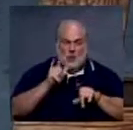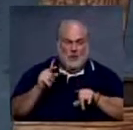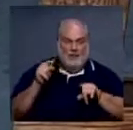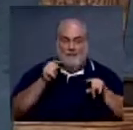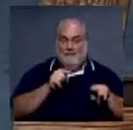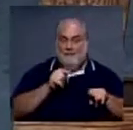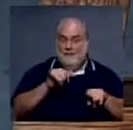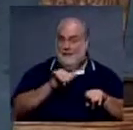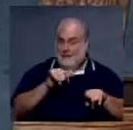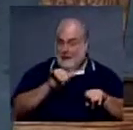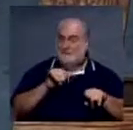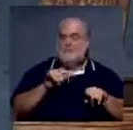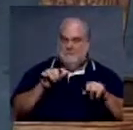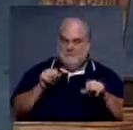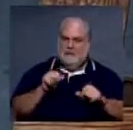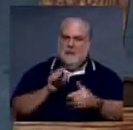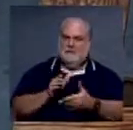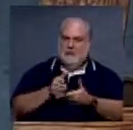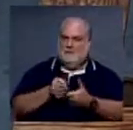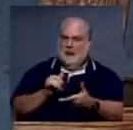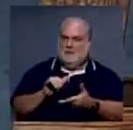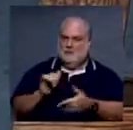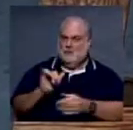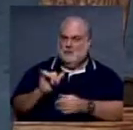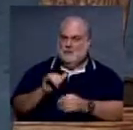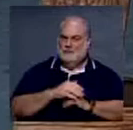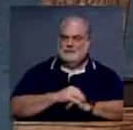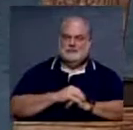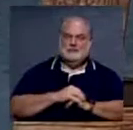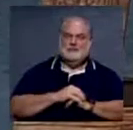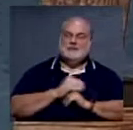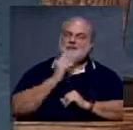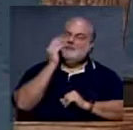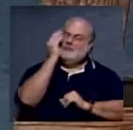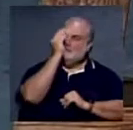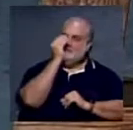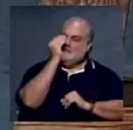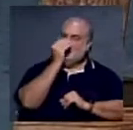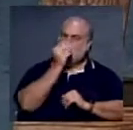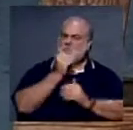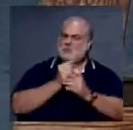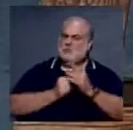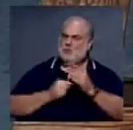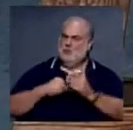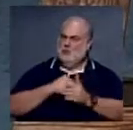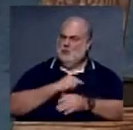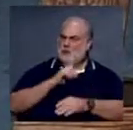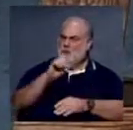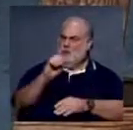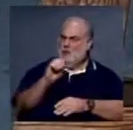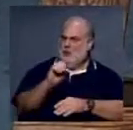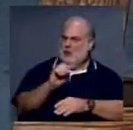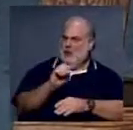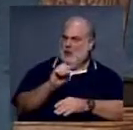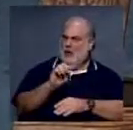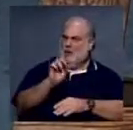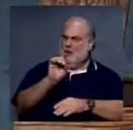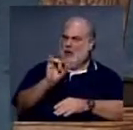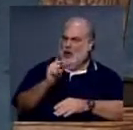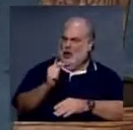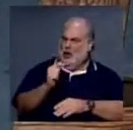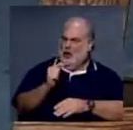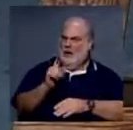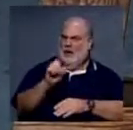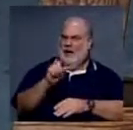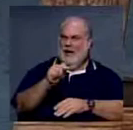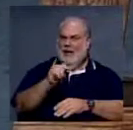park. So as far as our services, you may be wondering, okay, what is a dog daycare? Some people call it a kennel.